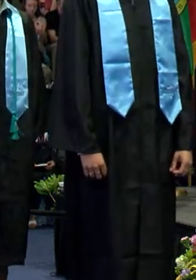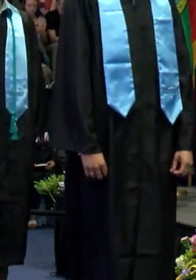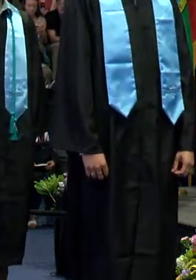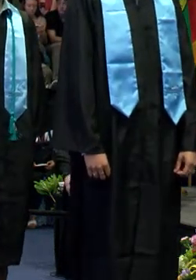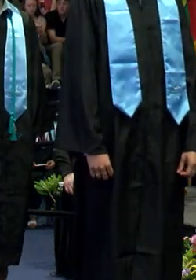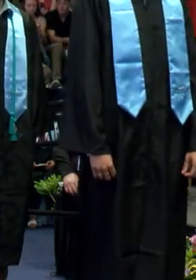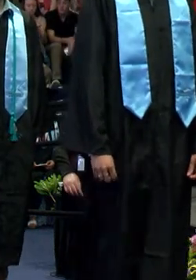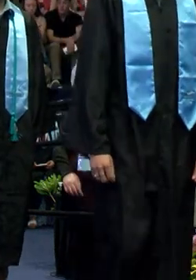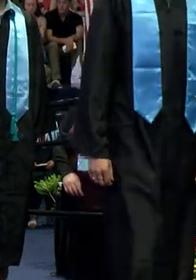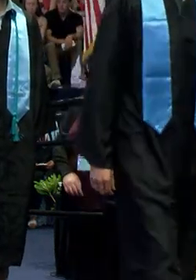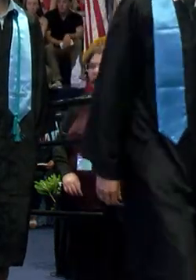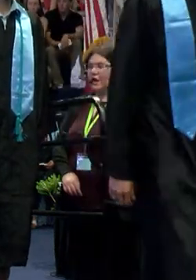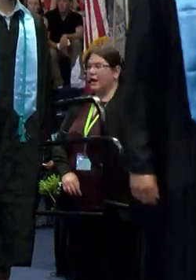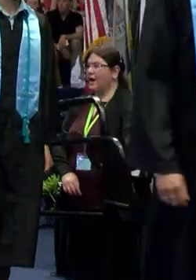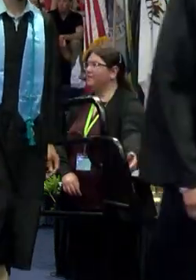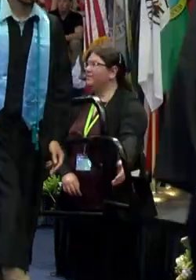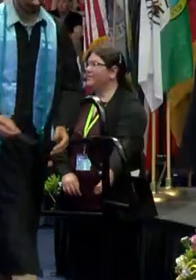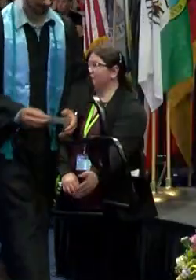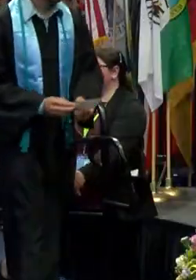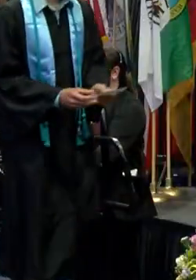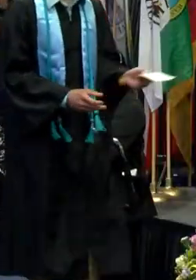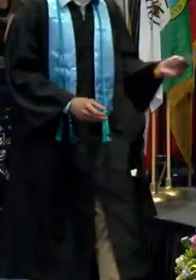Zachary Elijah Nelson.